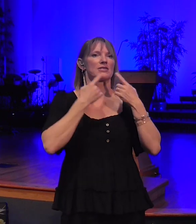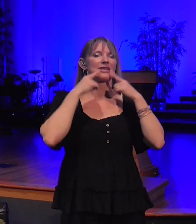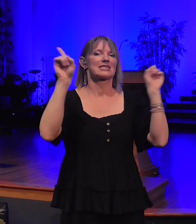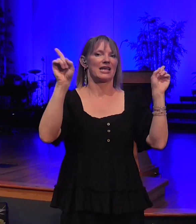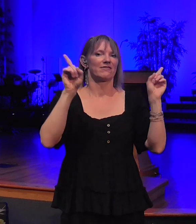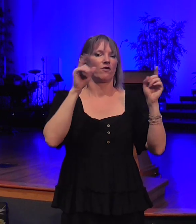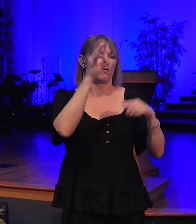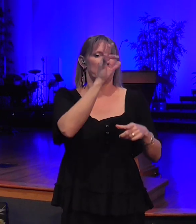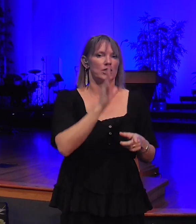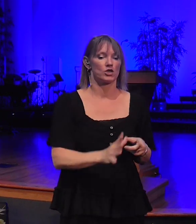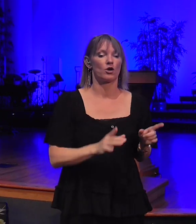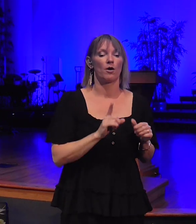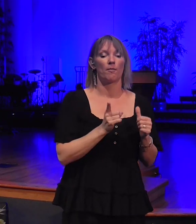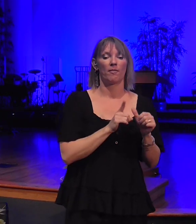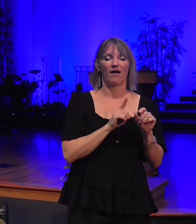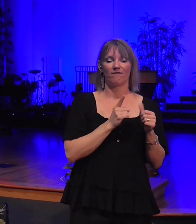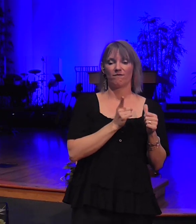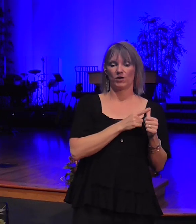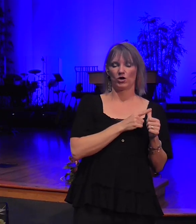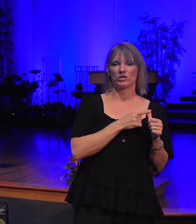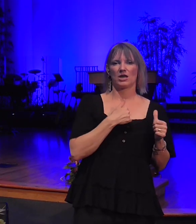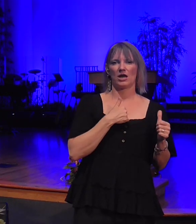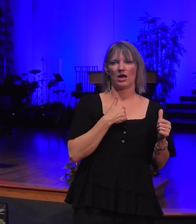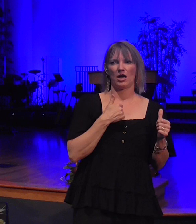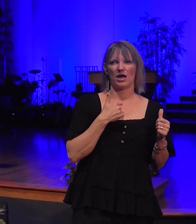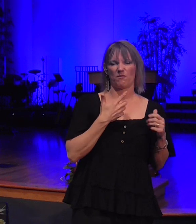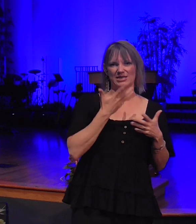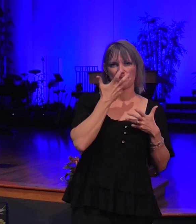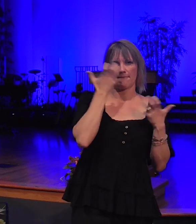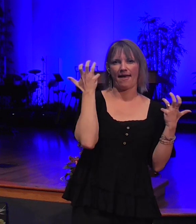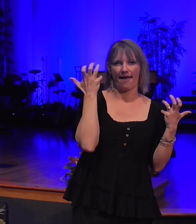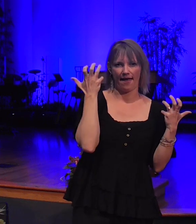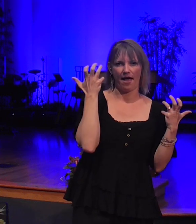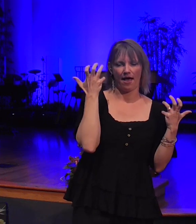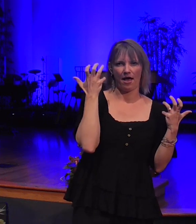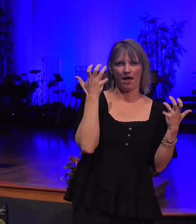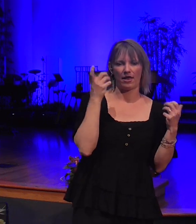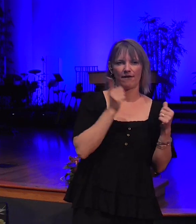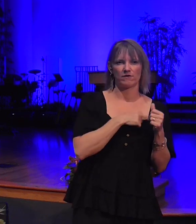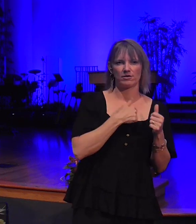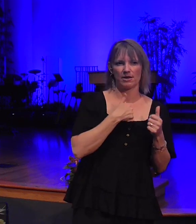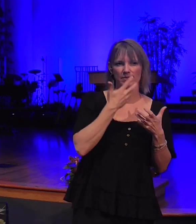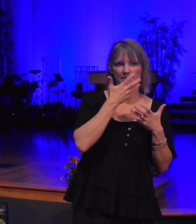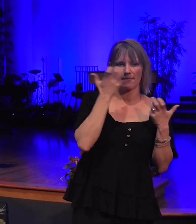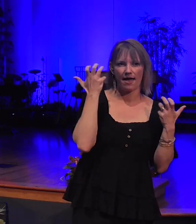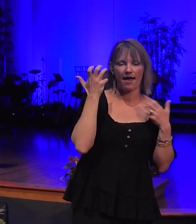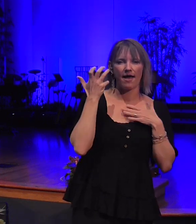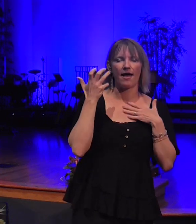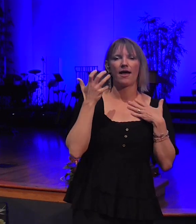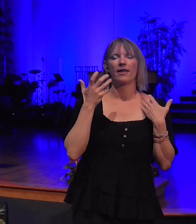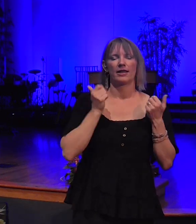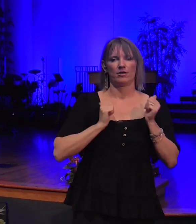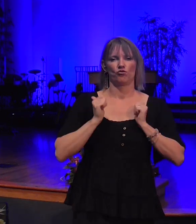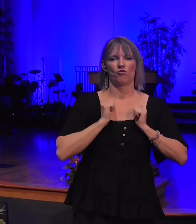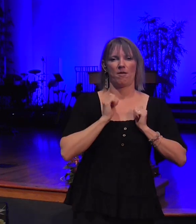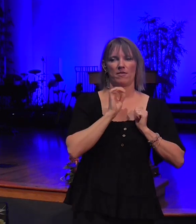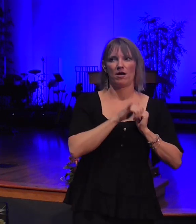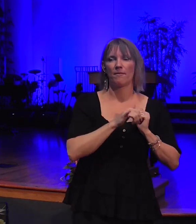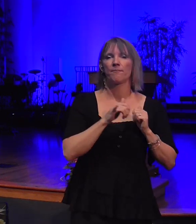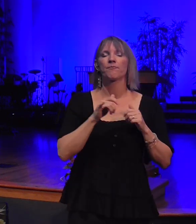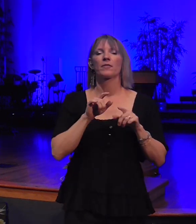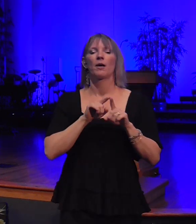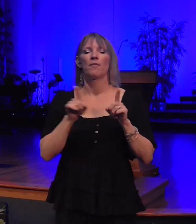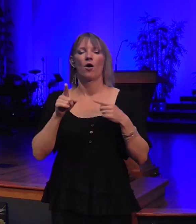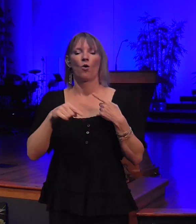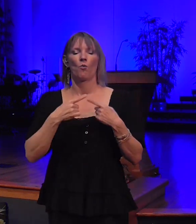little mind was to be so mad about that, so engrossed in the drama about that. But when I step back and see it from